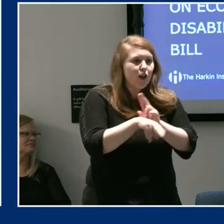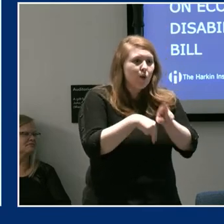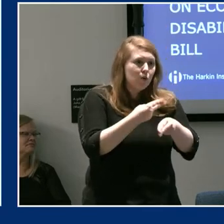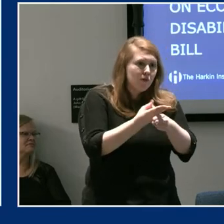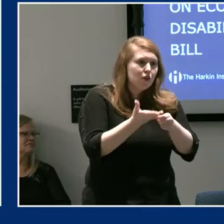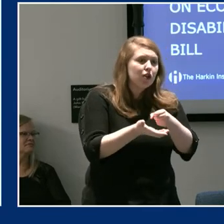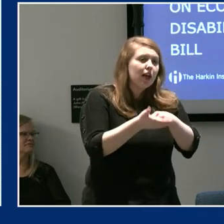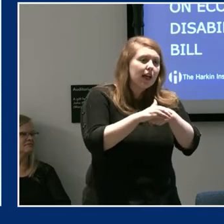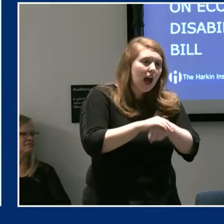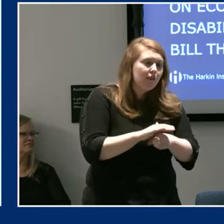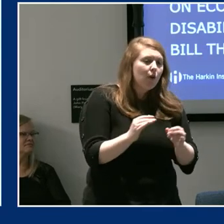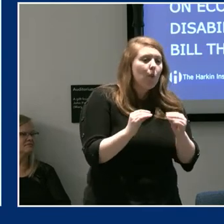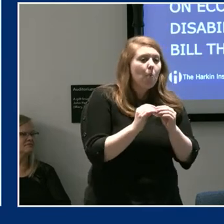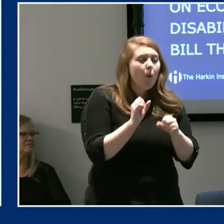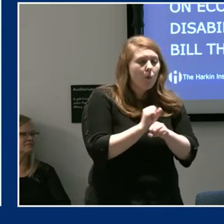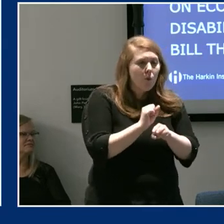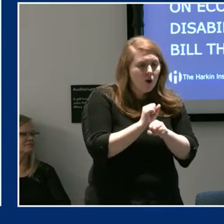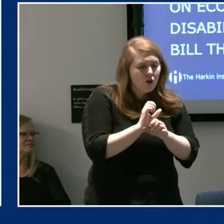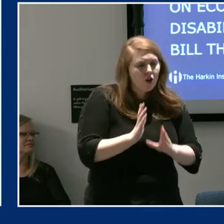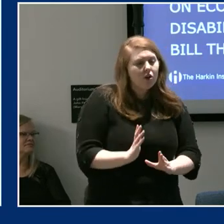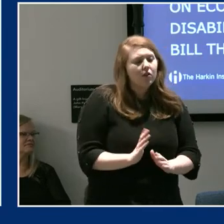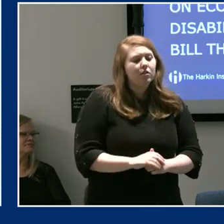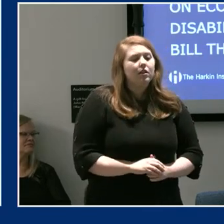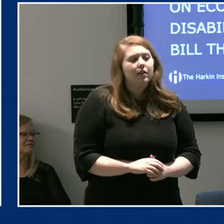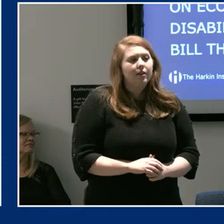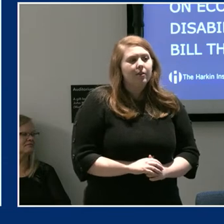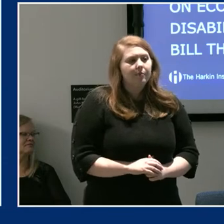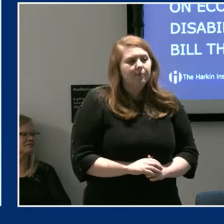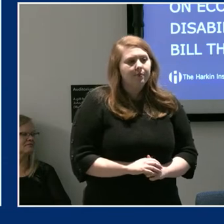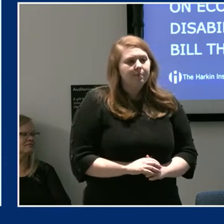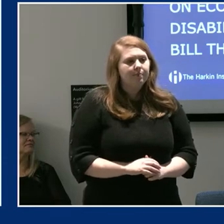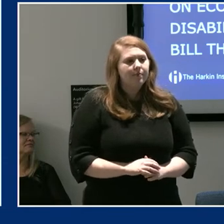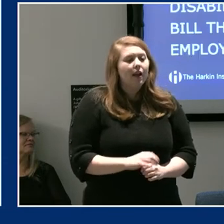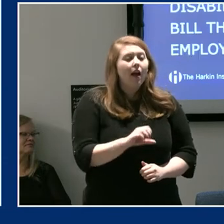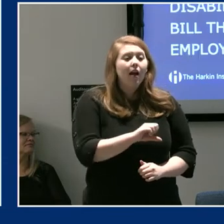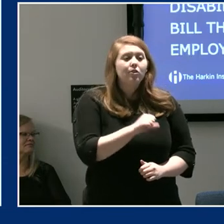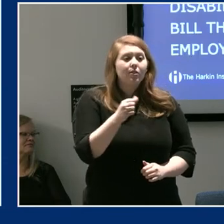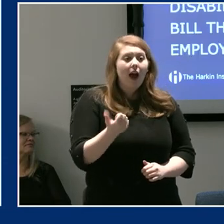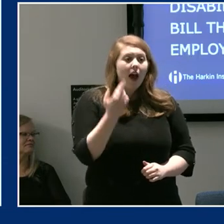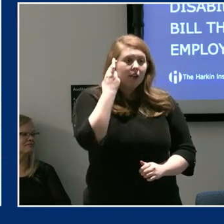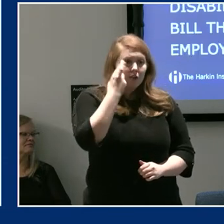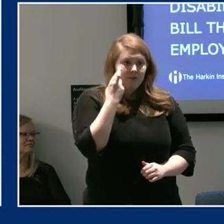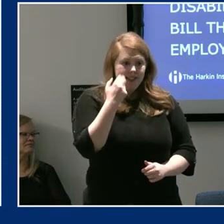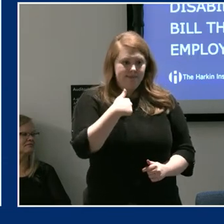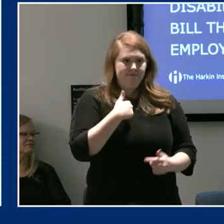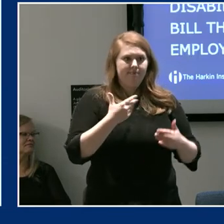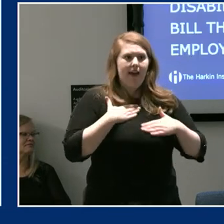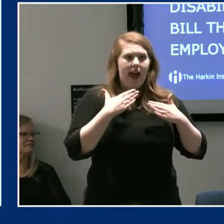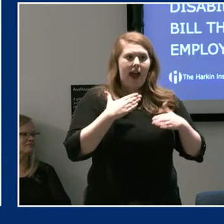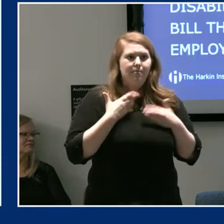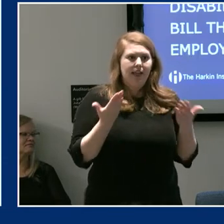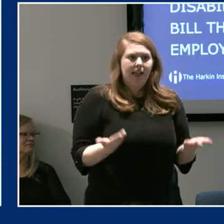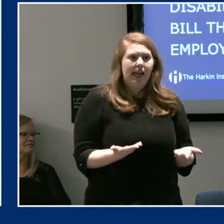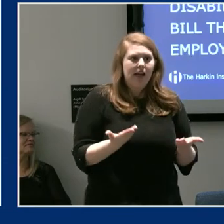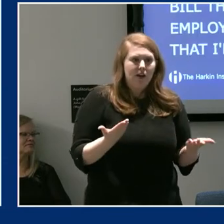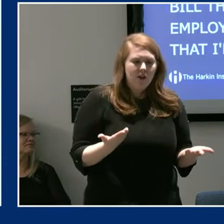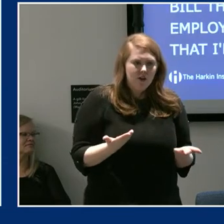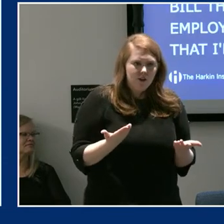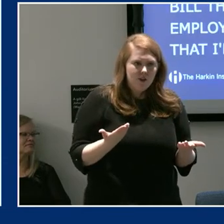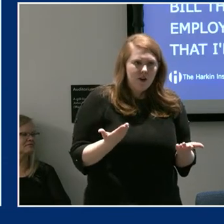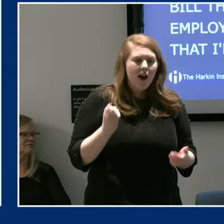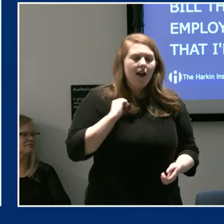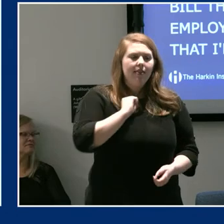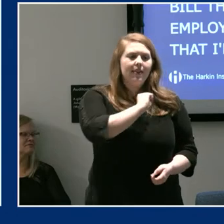more employees happened. And so the other reason that I'm glad to be here is that the